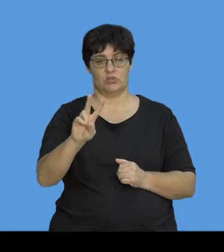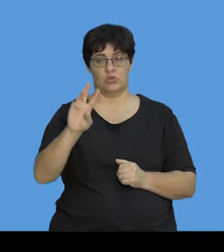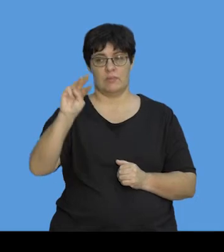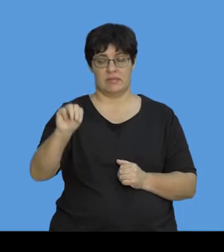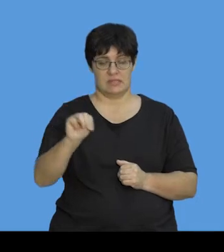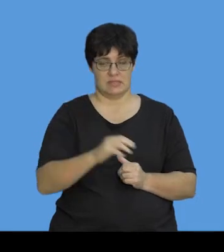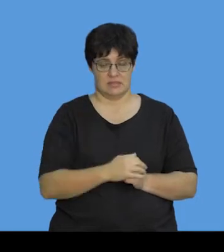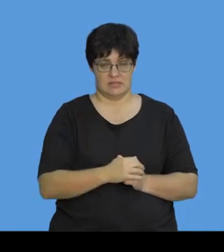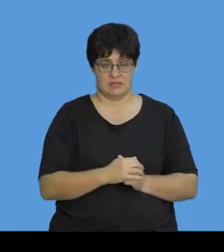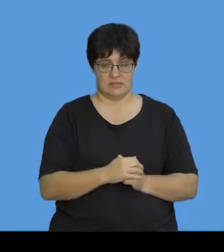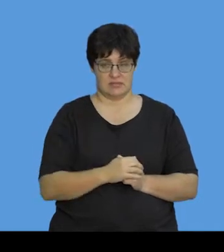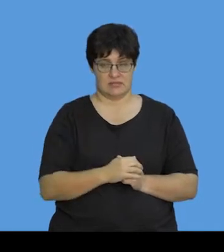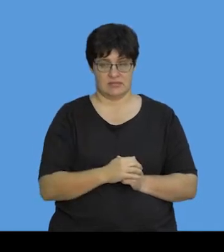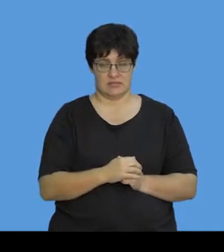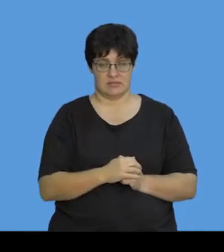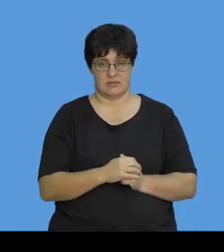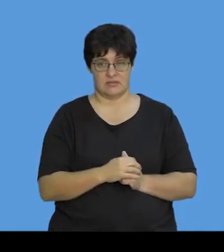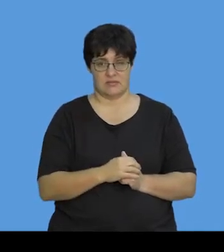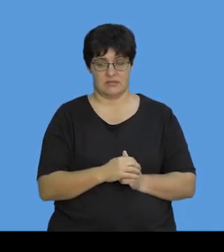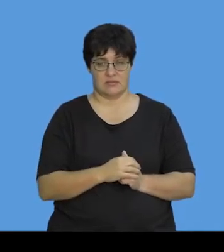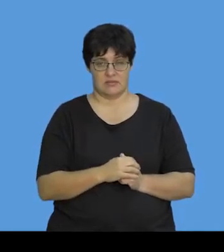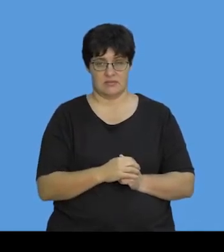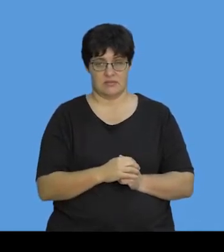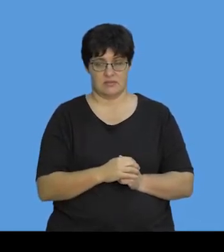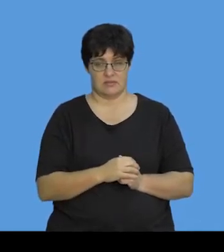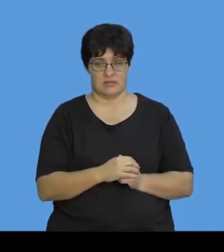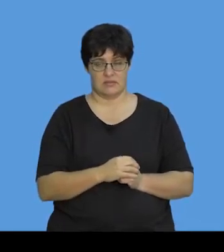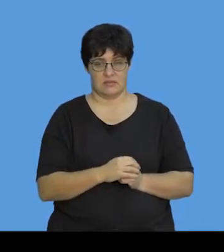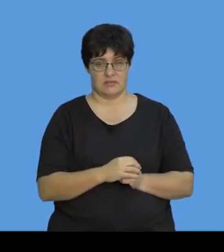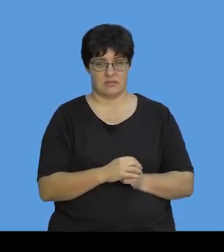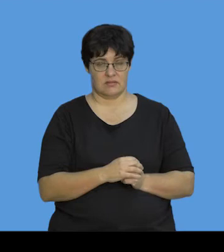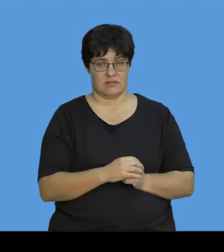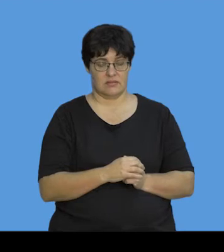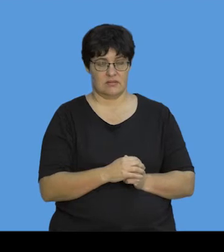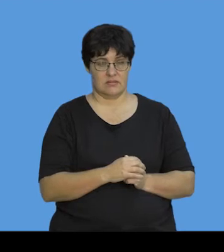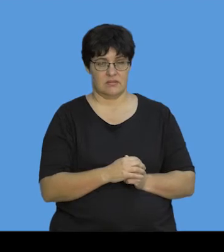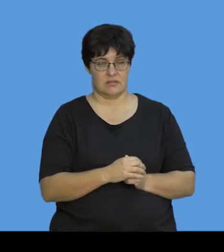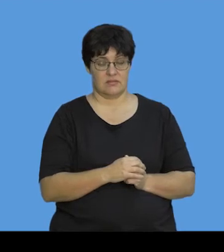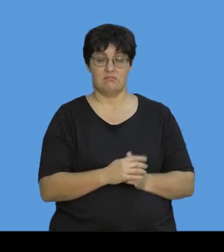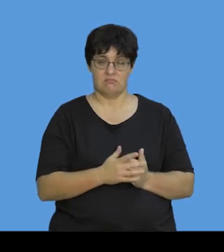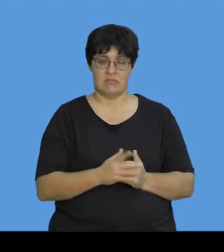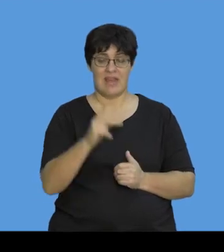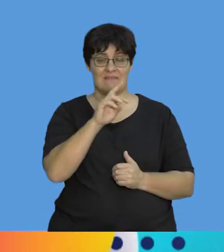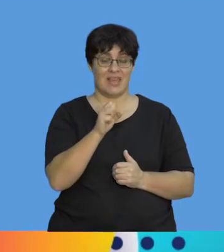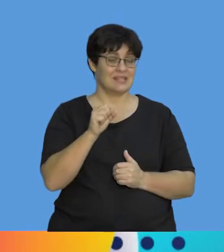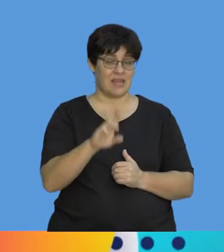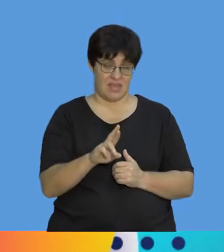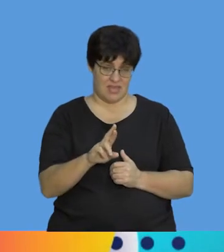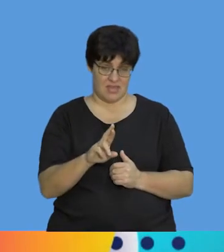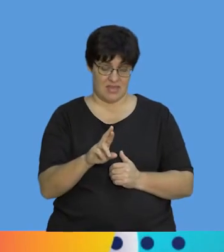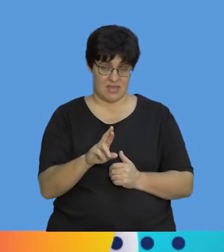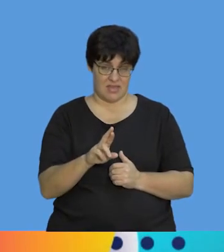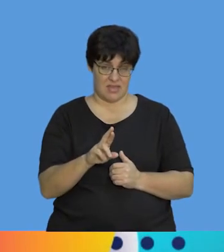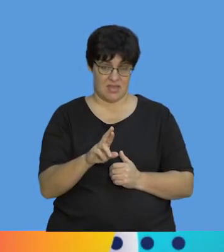103,32 meters. Now, I'm working with vectors.